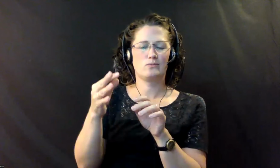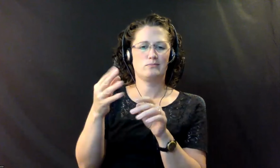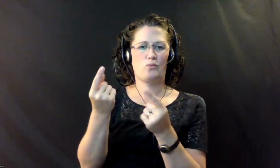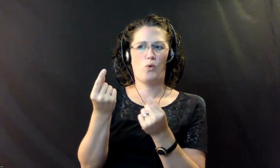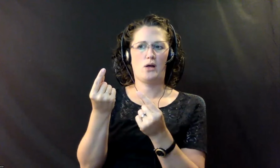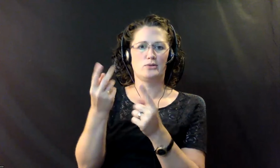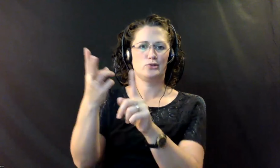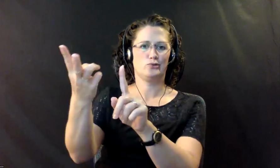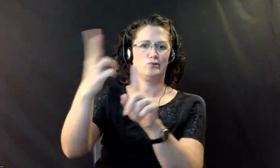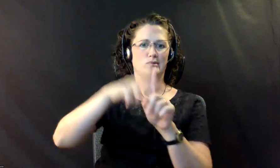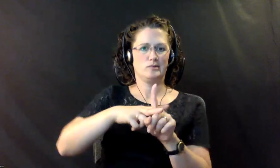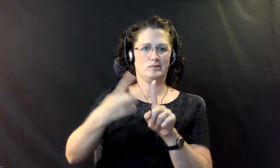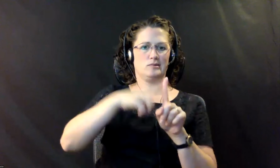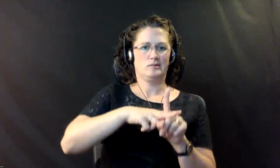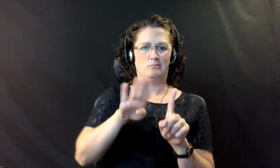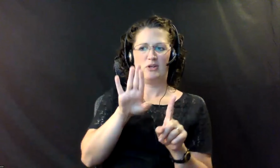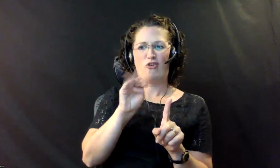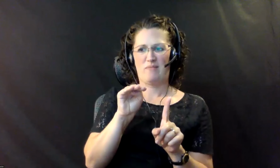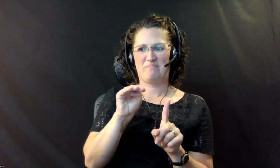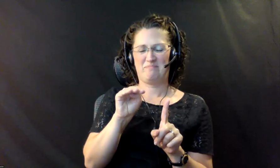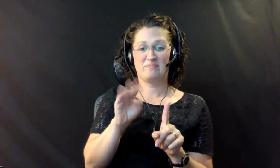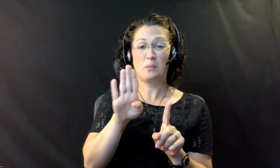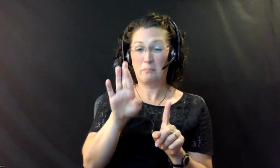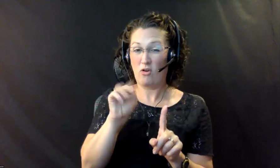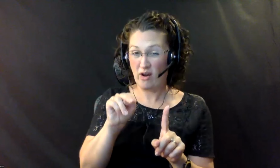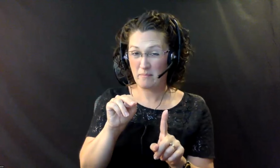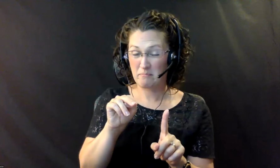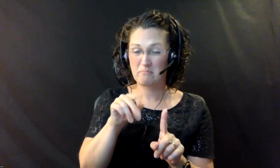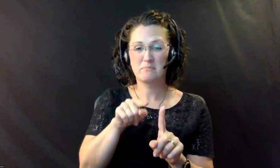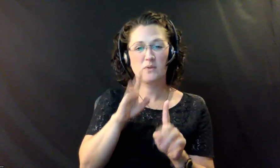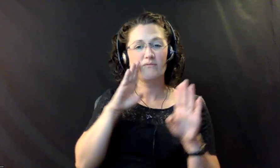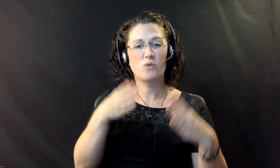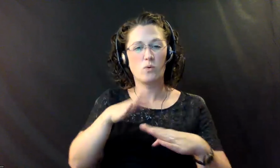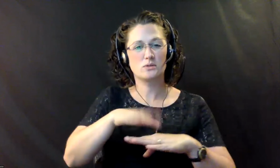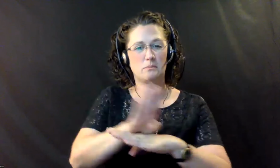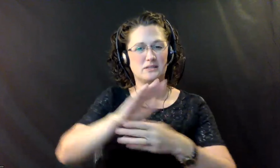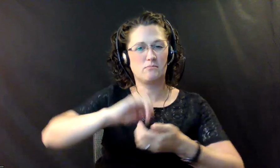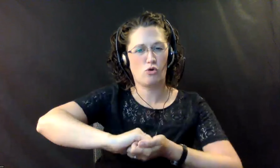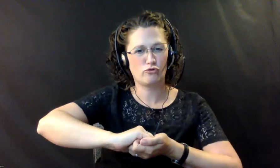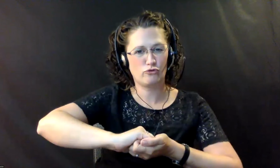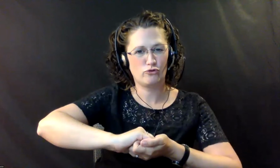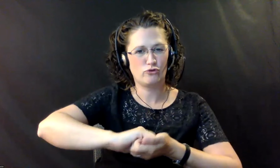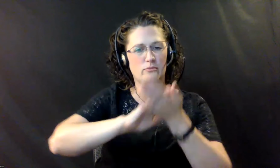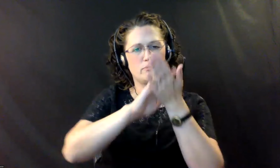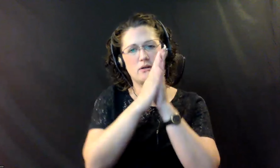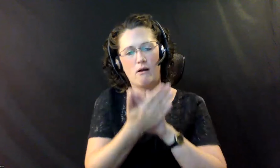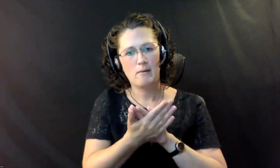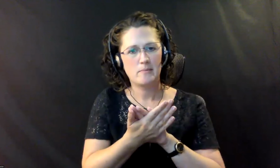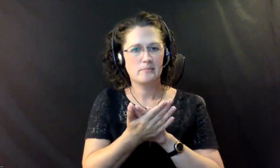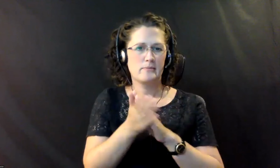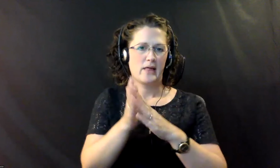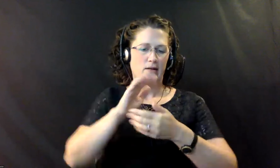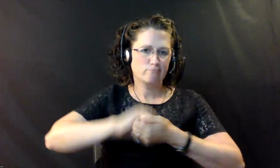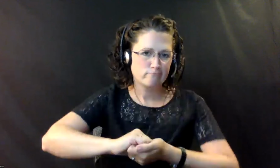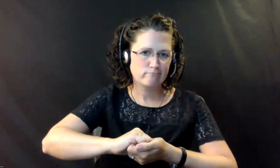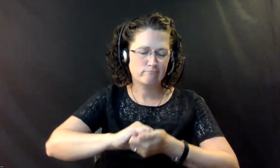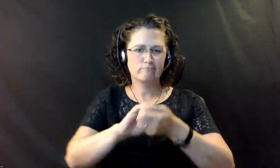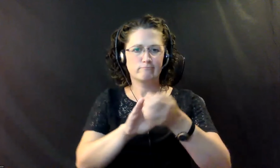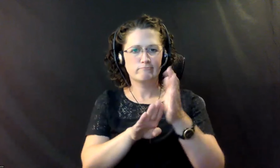my advice usually is let BRM focus on the business partner, let them focus on being the consultant, the partner,